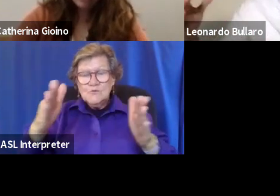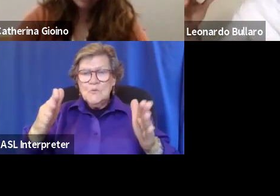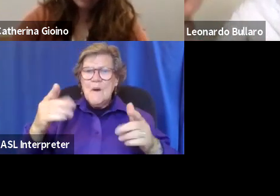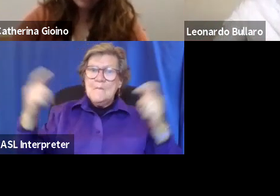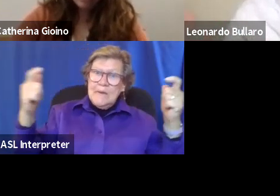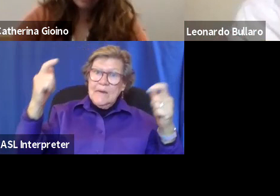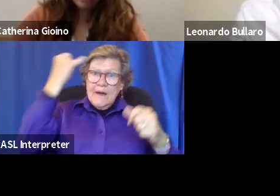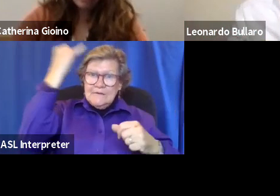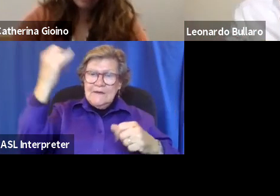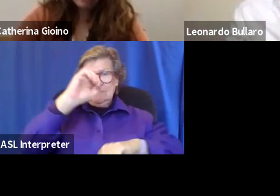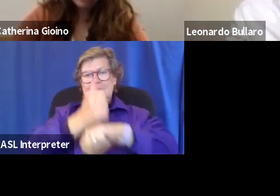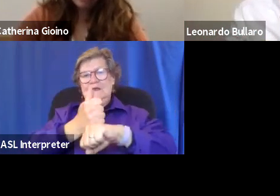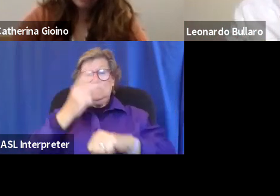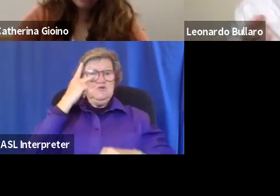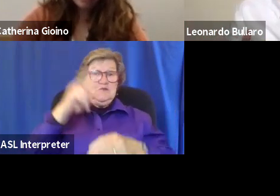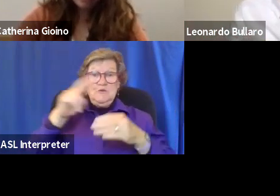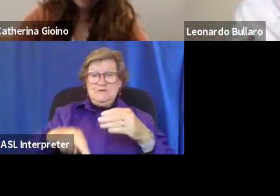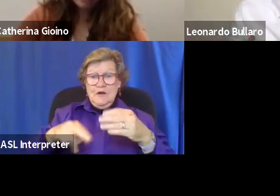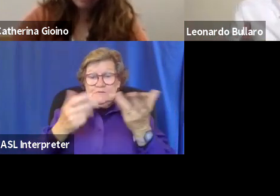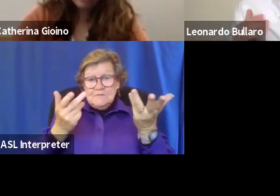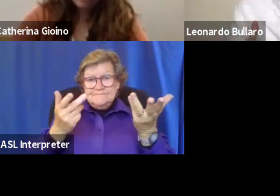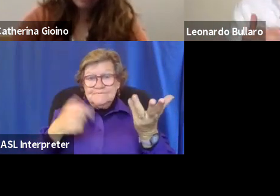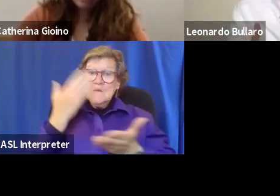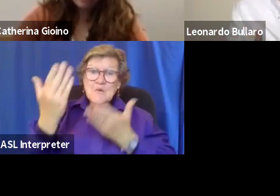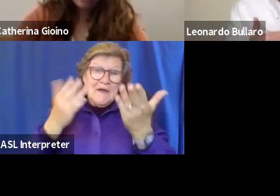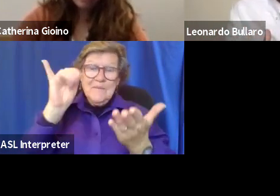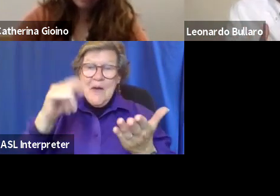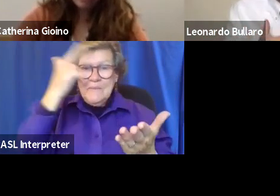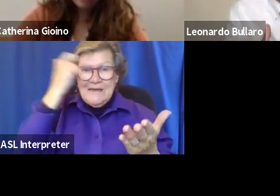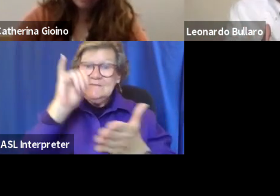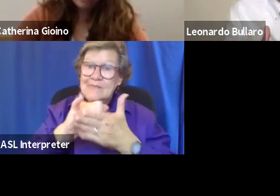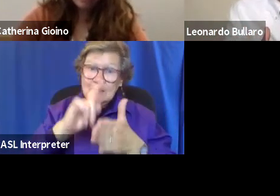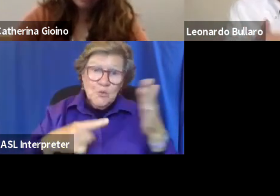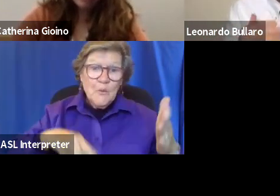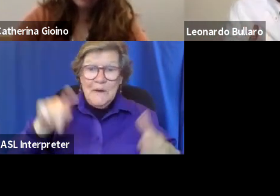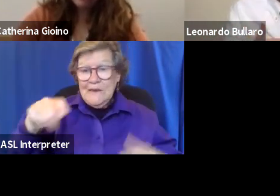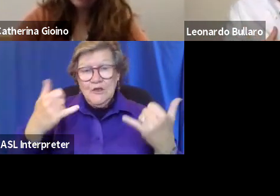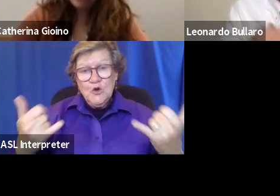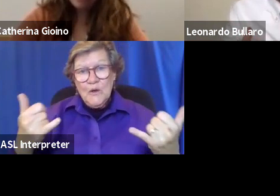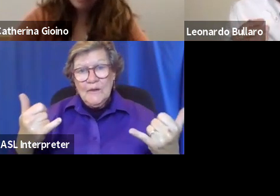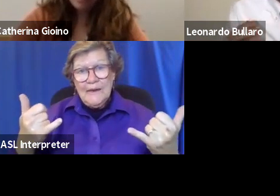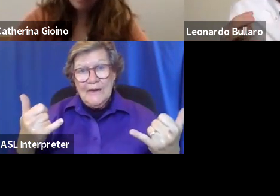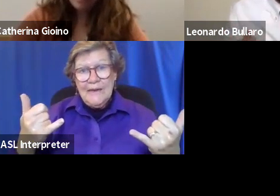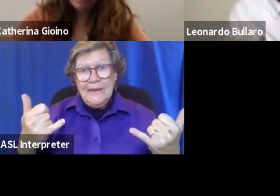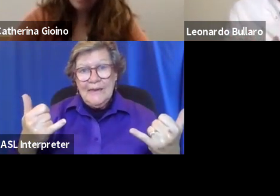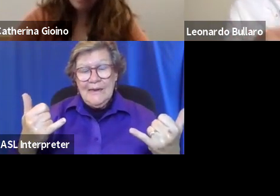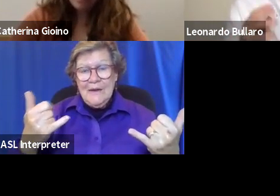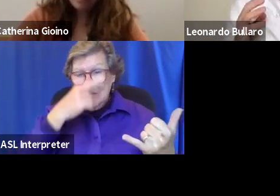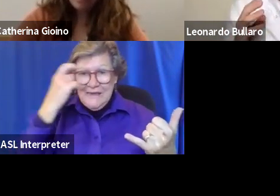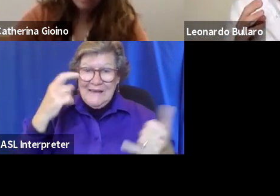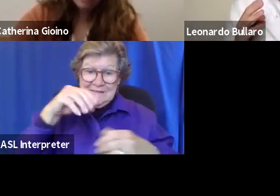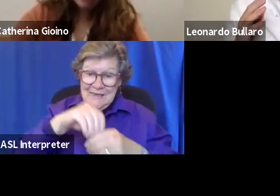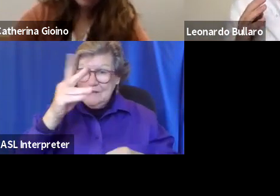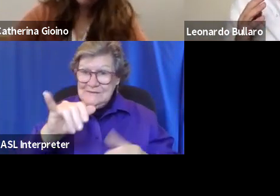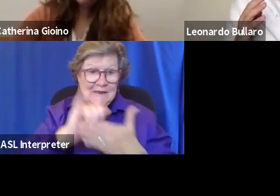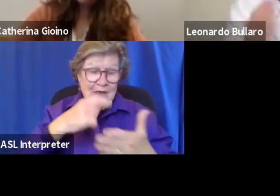and implementing it to see results. And I bring that up because that is what we need currently in the state of the city that we're in. We